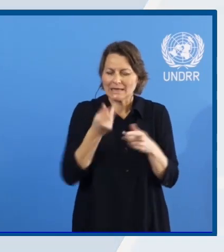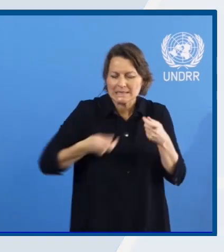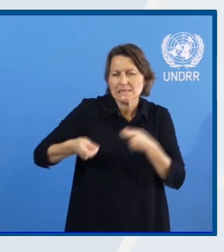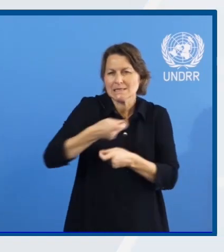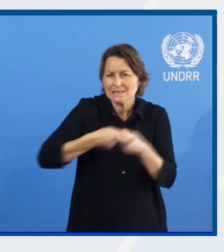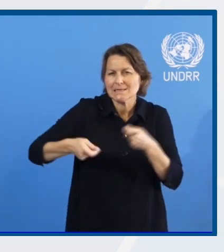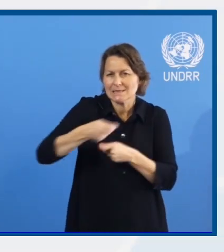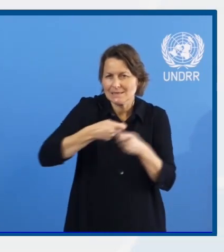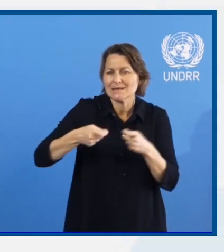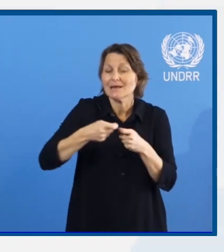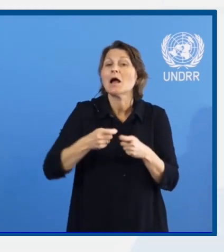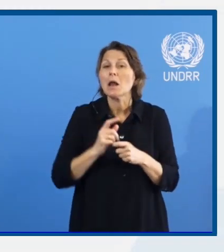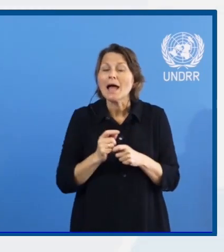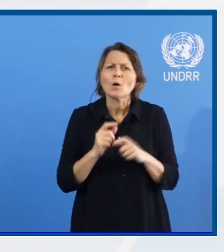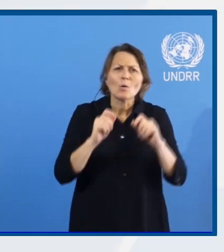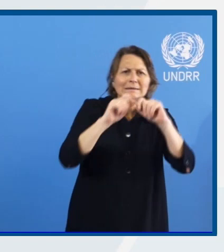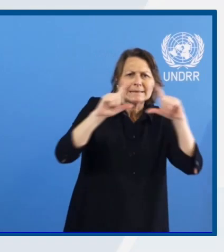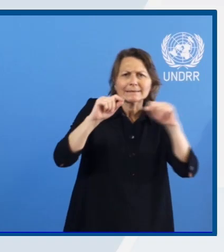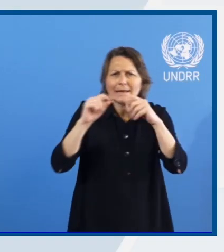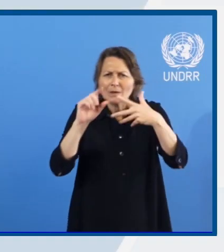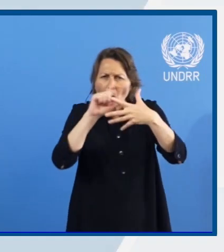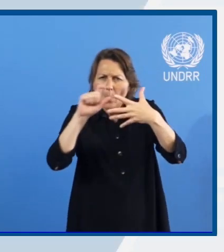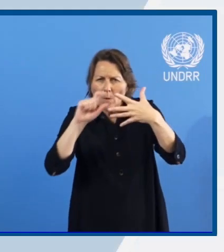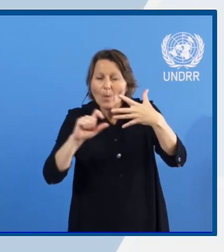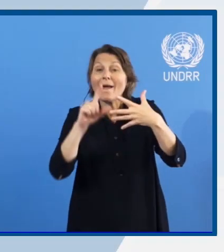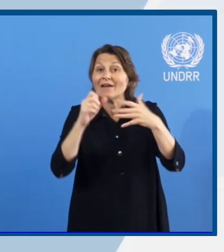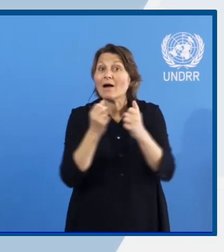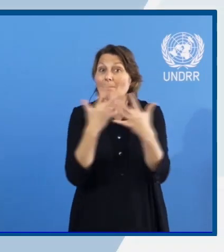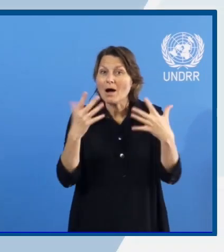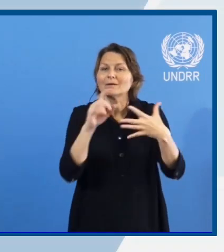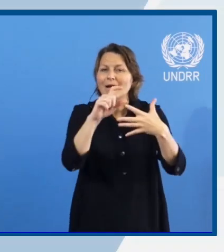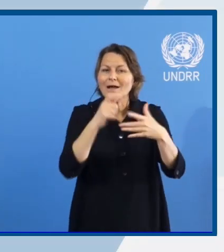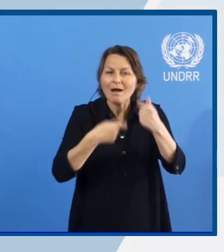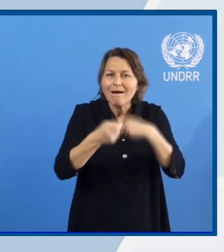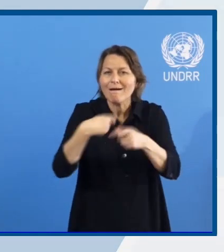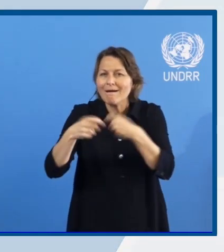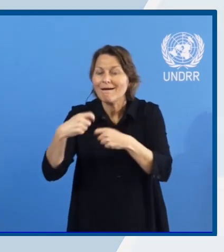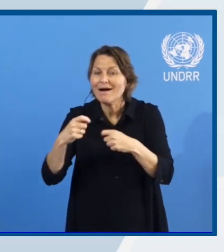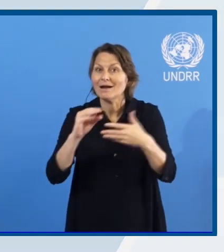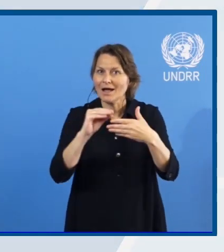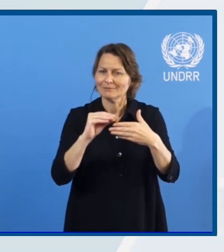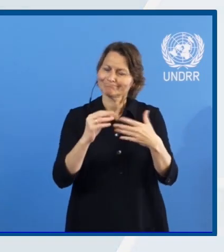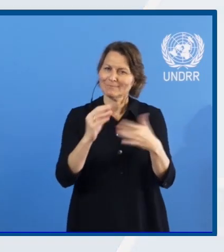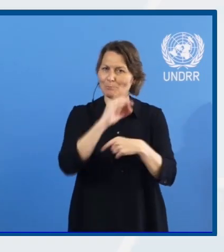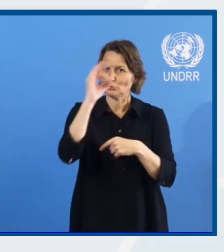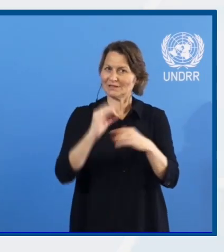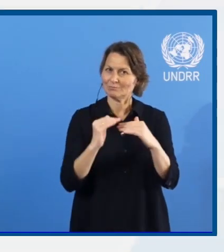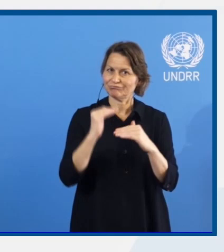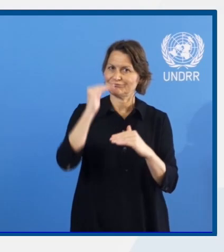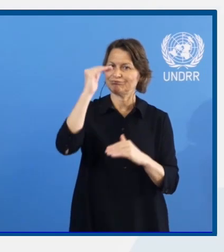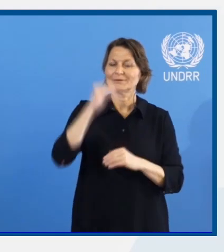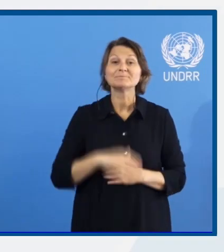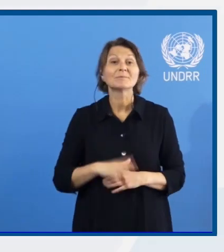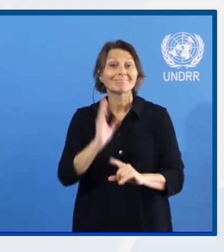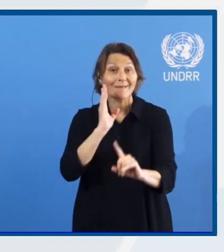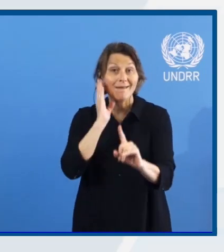of financing for climate resilience and low carbon development in Jamaica. The project is designed to foster inclusivity